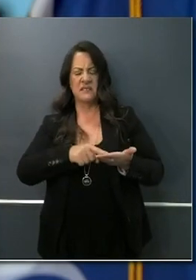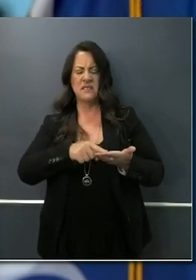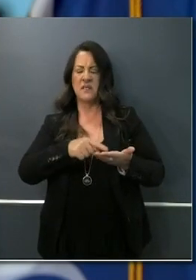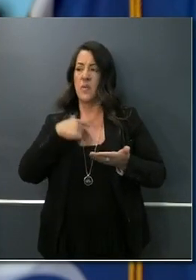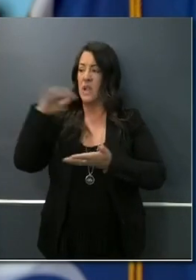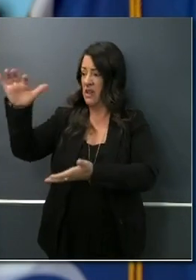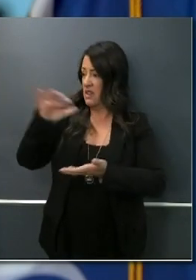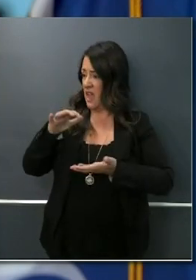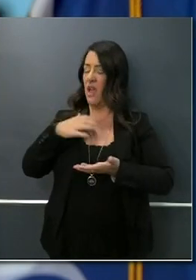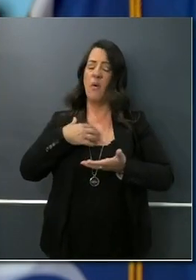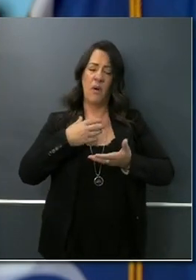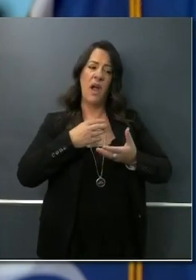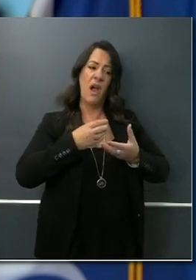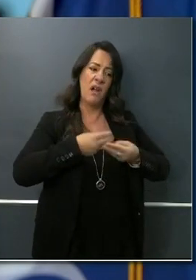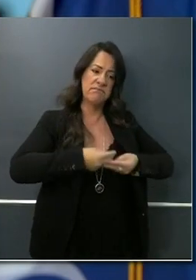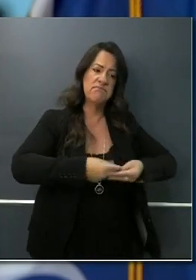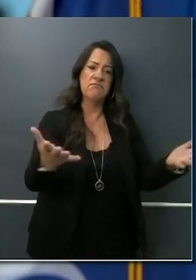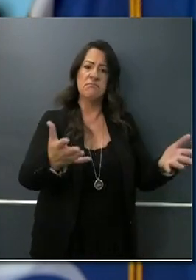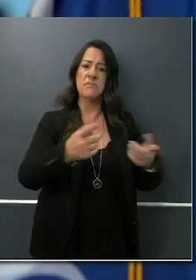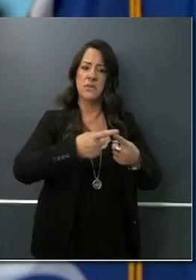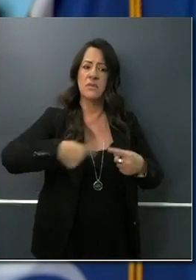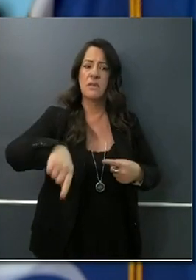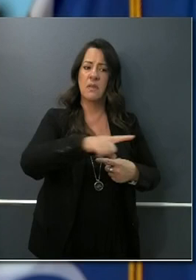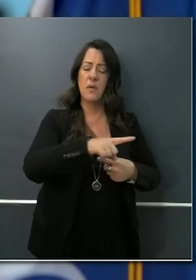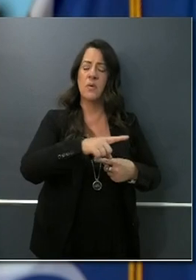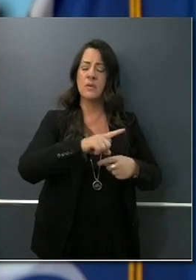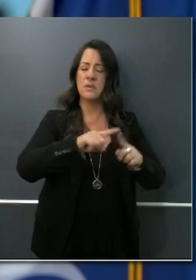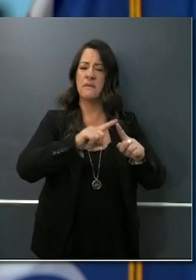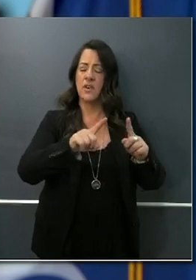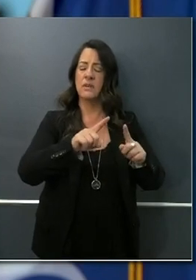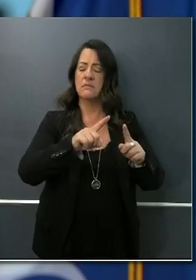them. Alex Michelson, Fox 11.